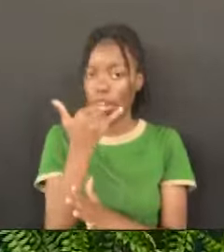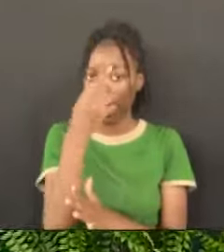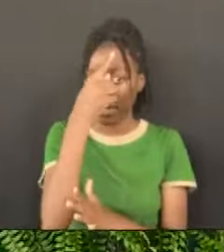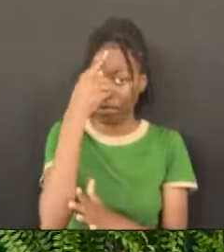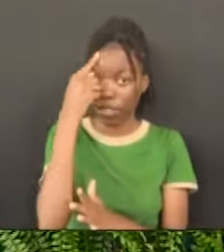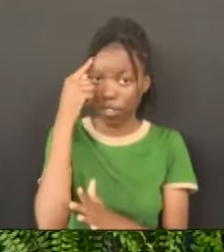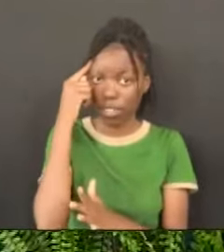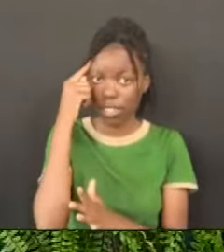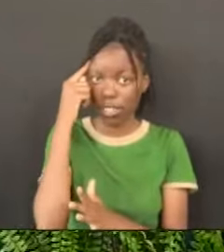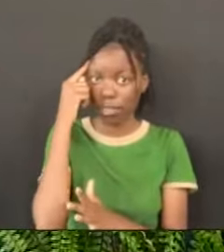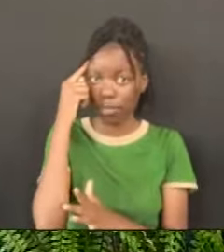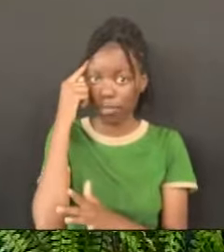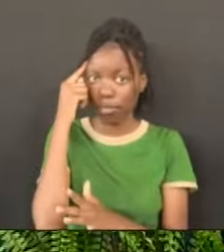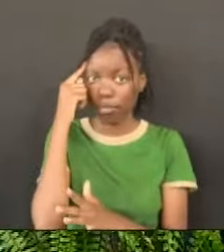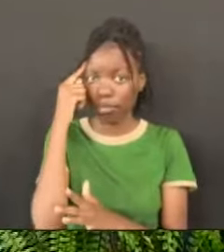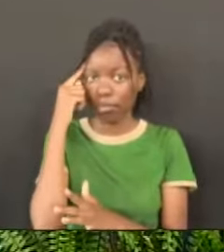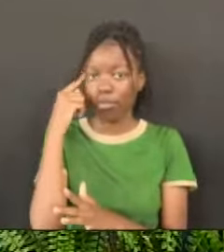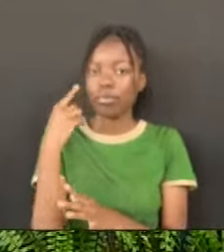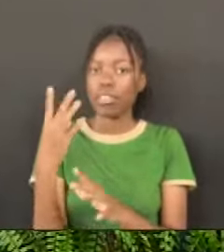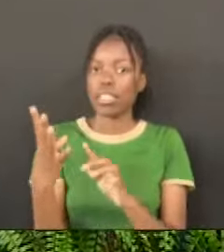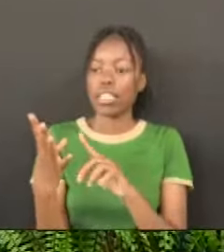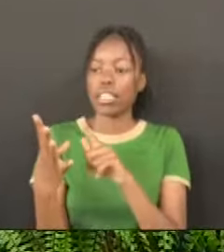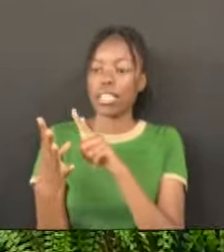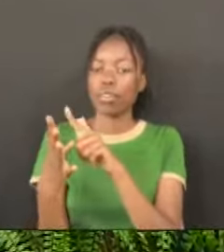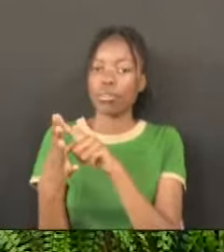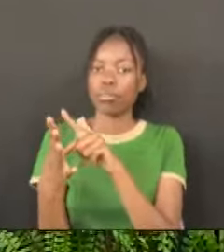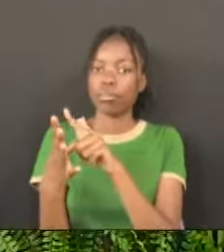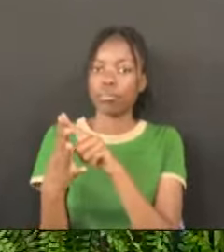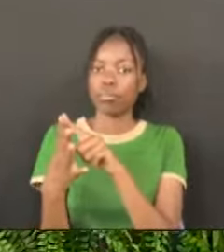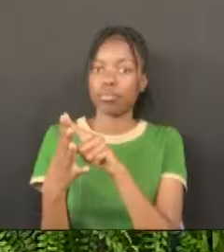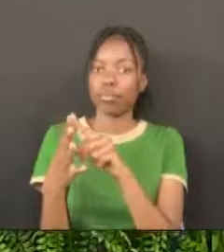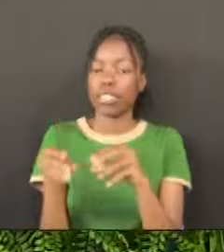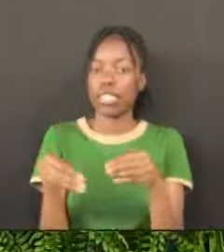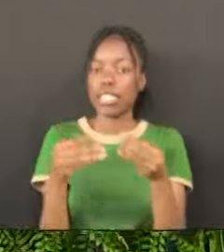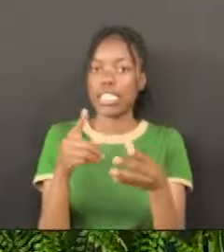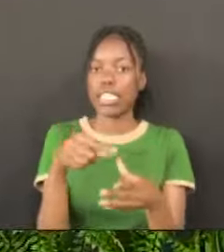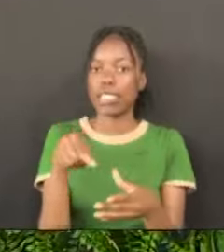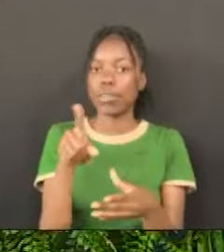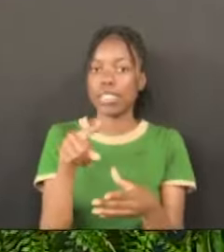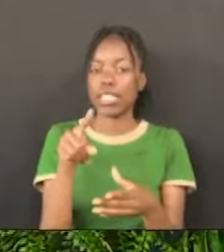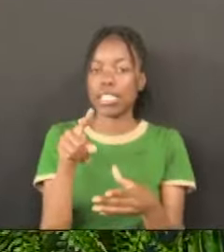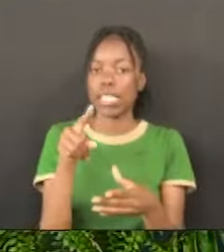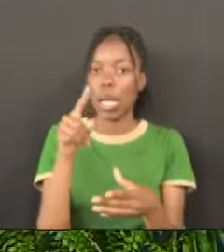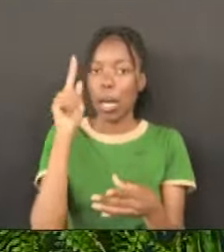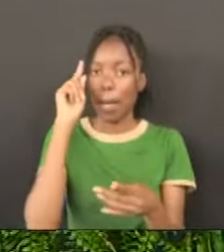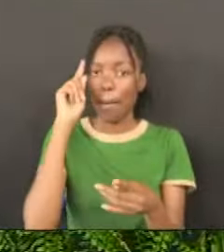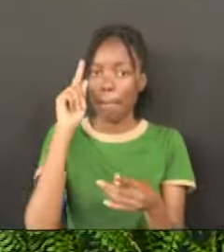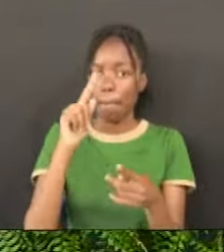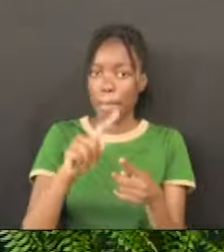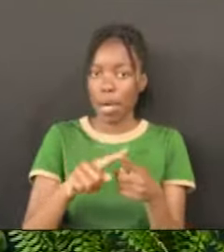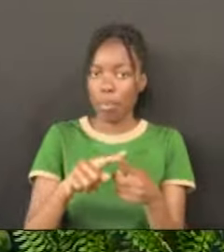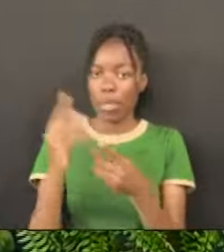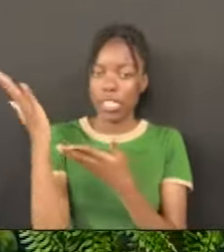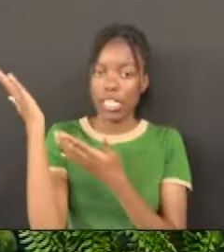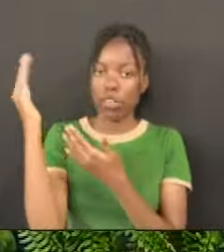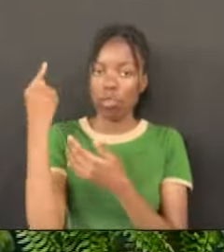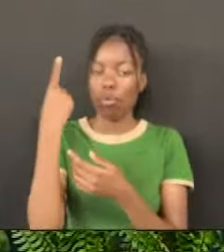fourth point, it gives us purpose and hope for today and eternity.